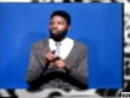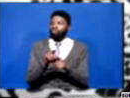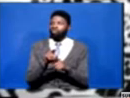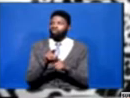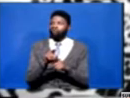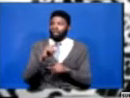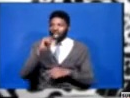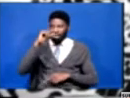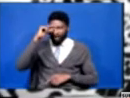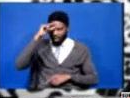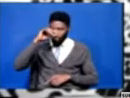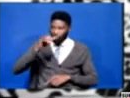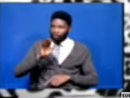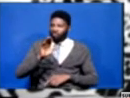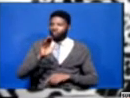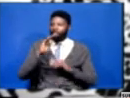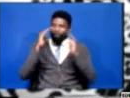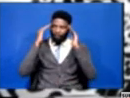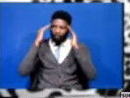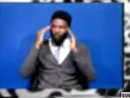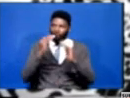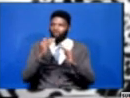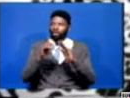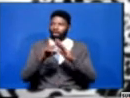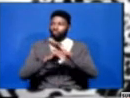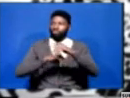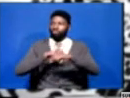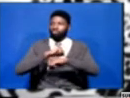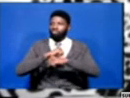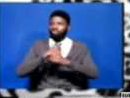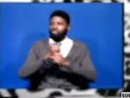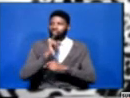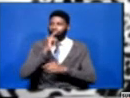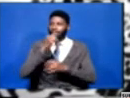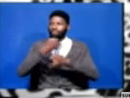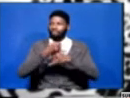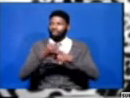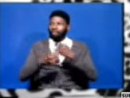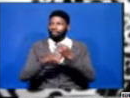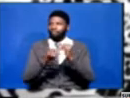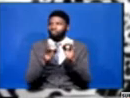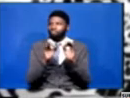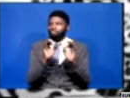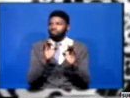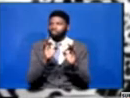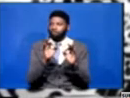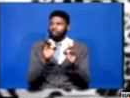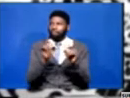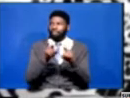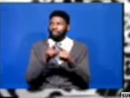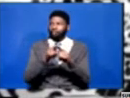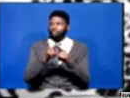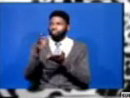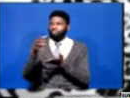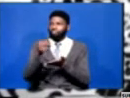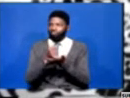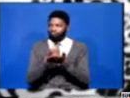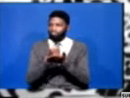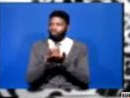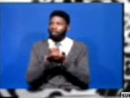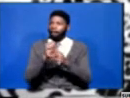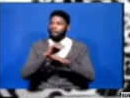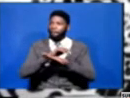about ECD. We want to ensure that we have proper infrastructure, employ teachers on permanent and pensionable terms, so that our kids, young